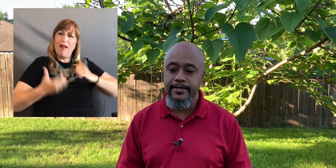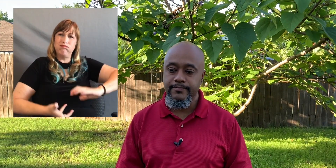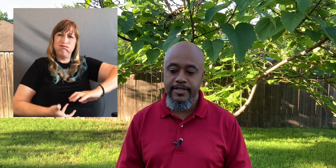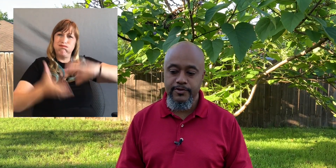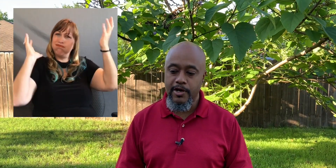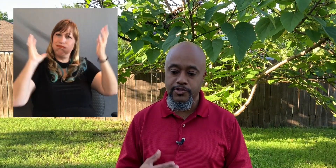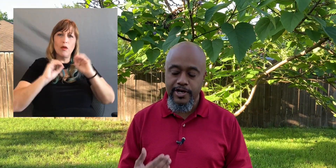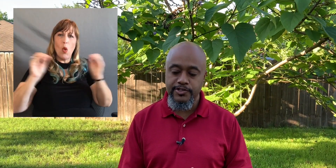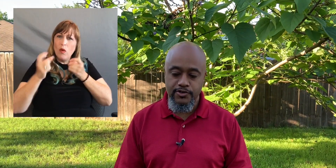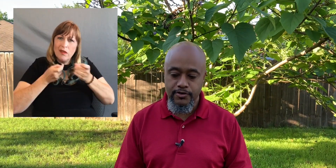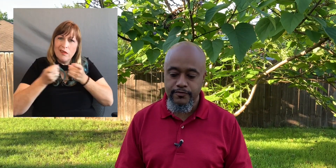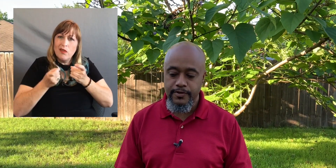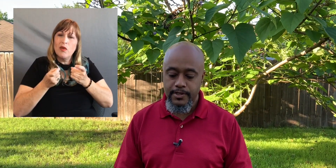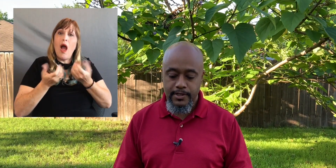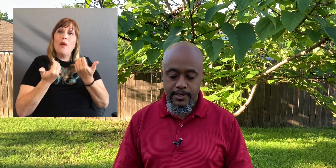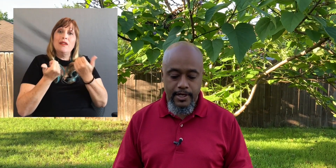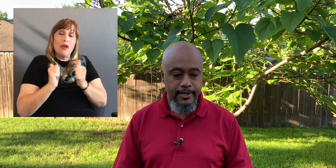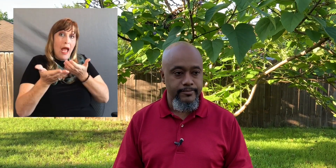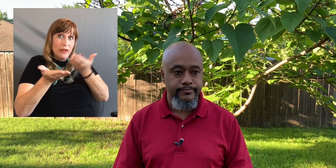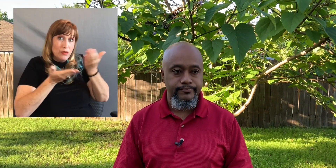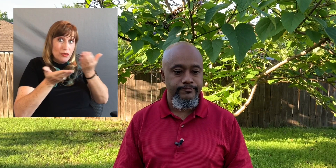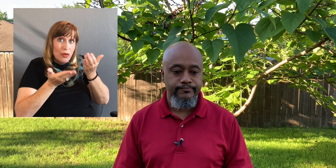I even though I would try to serve,